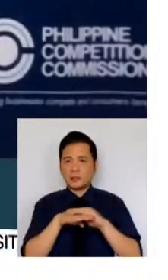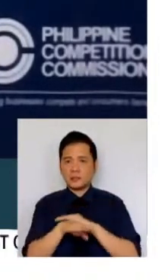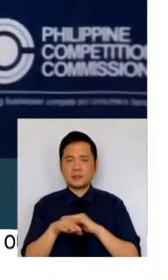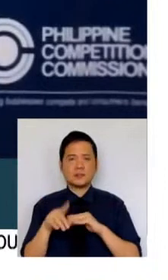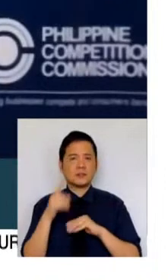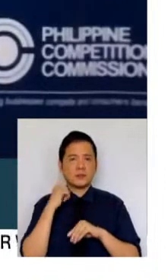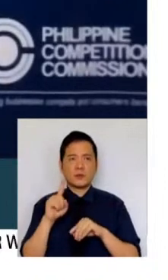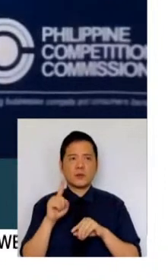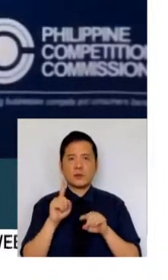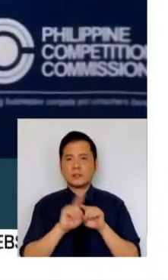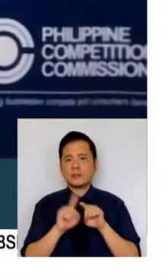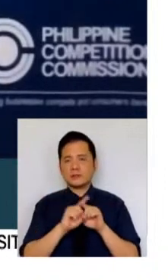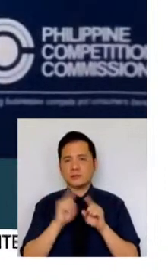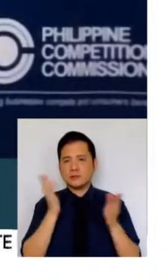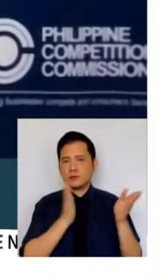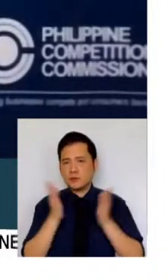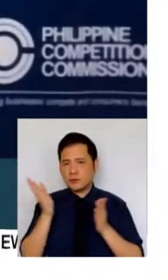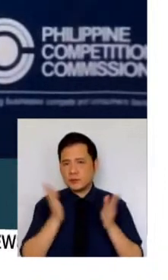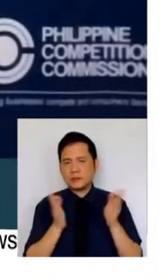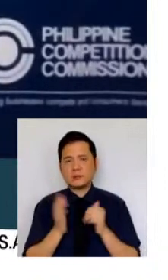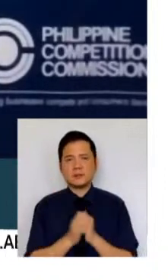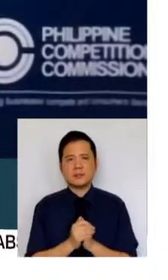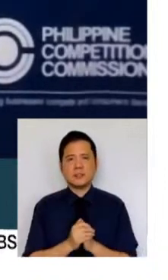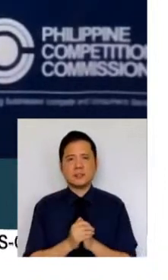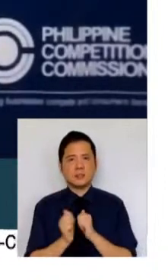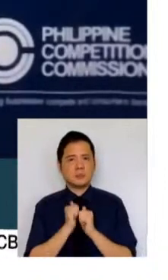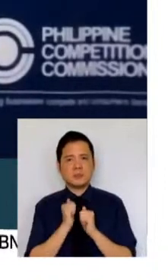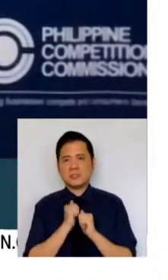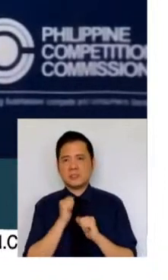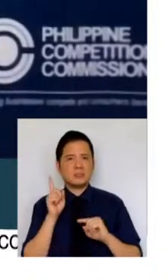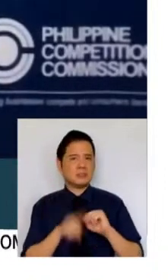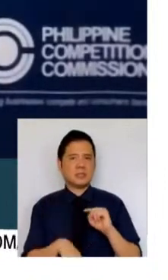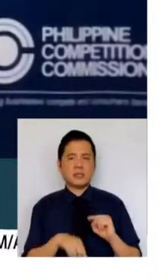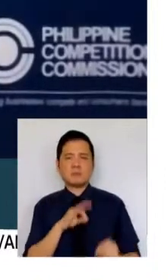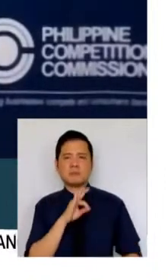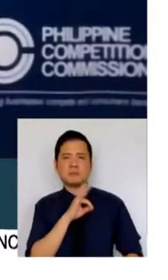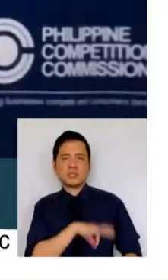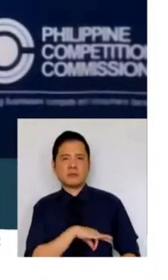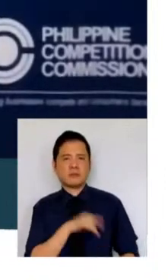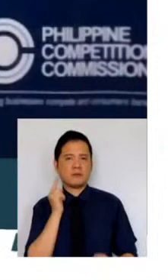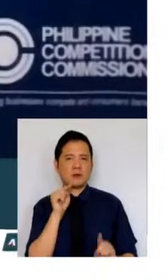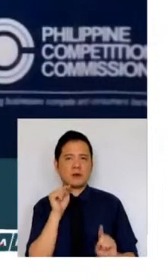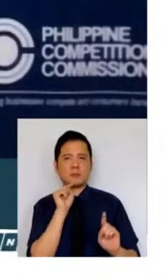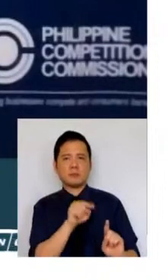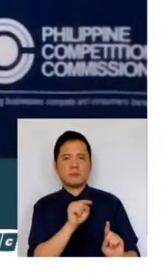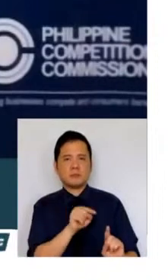infrastructure, internet infrastructure, would not be able to take advantage of those